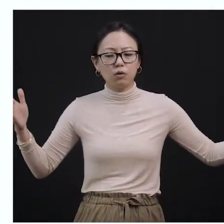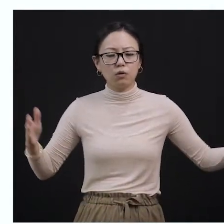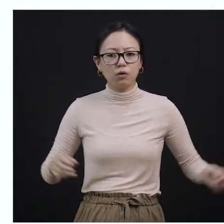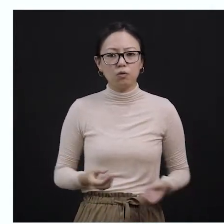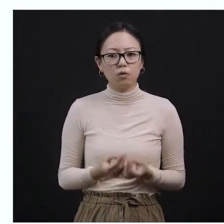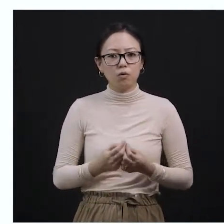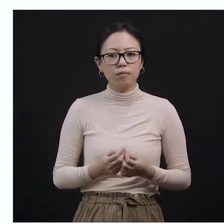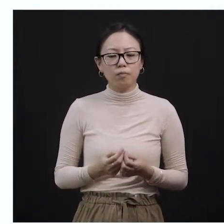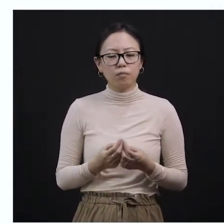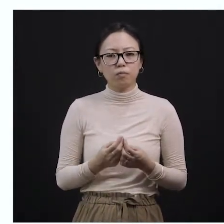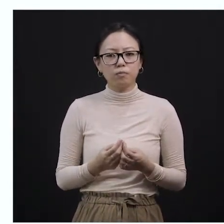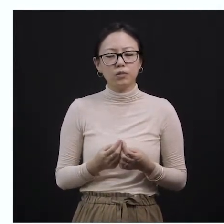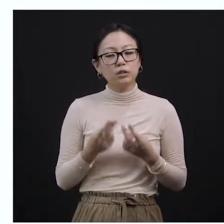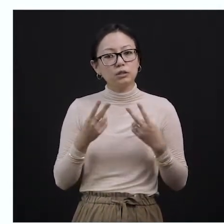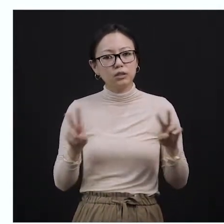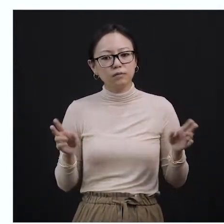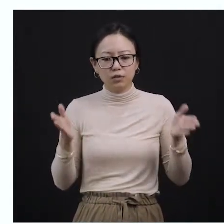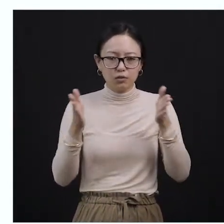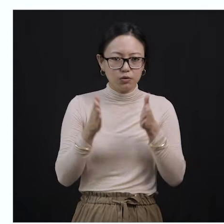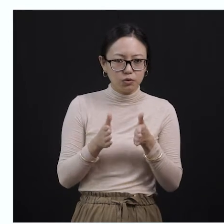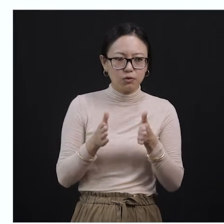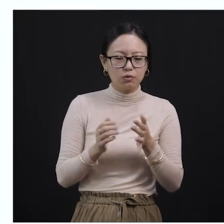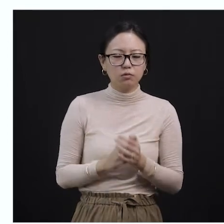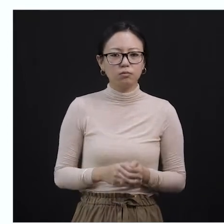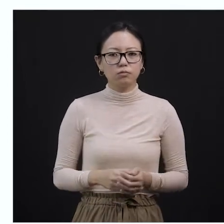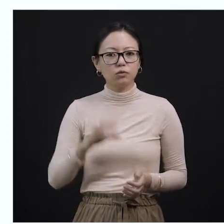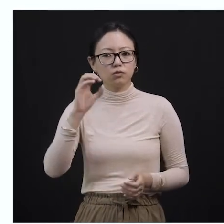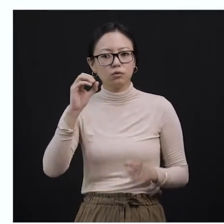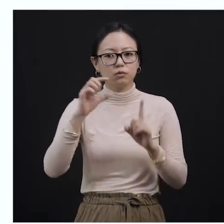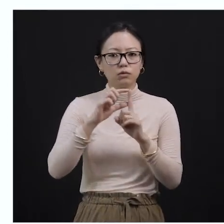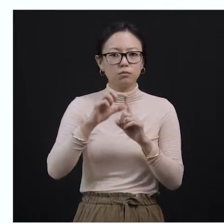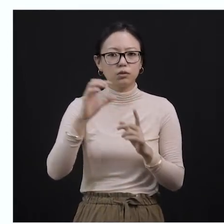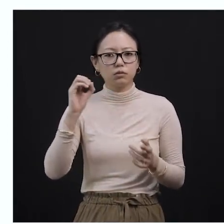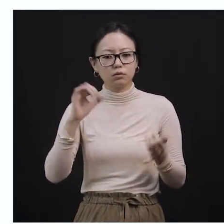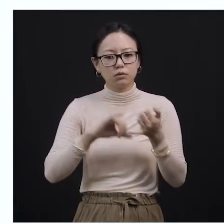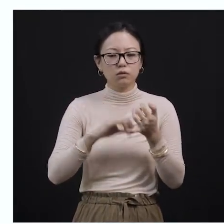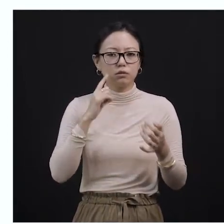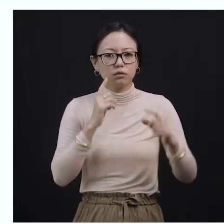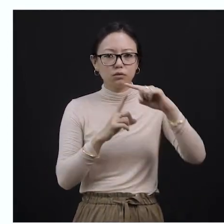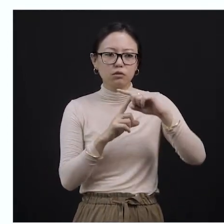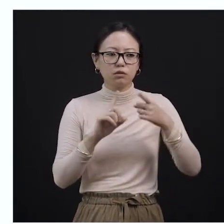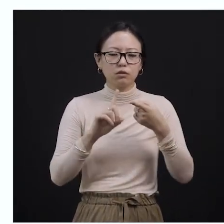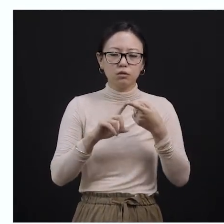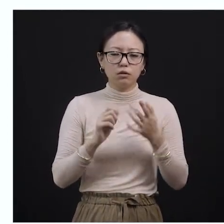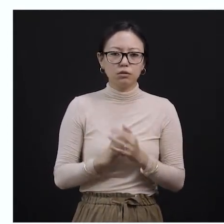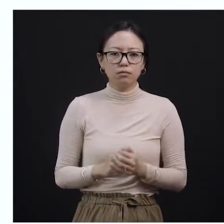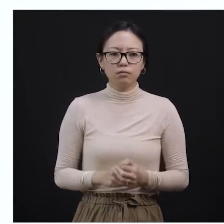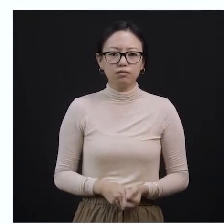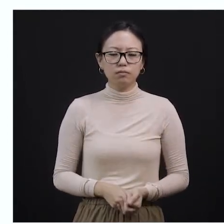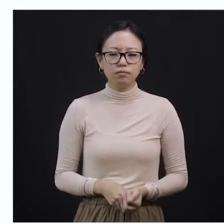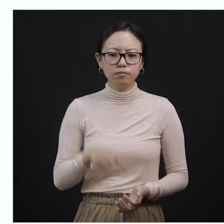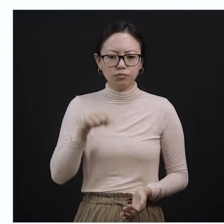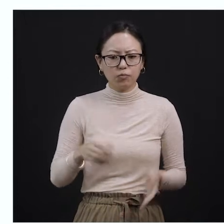shortest. So if you say long, the opposite will be short, right? So we will try to identify